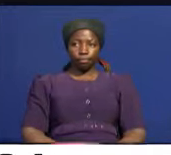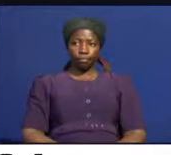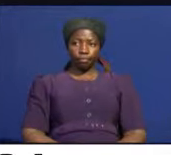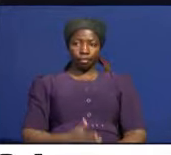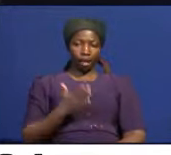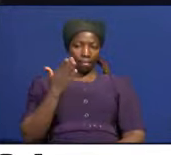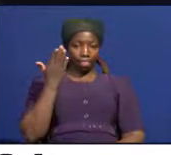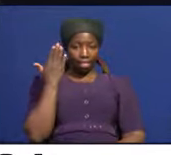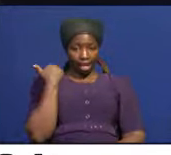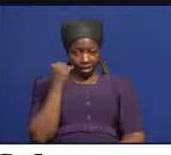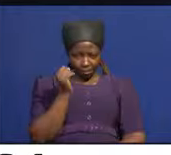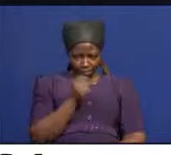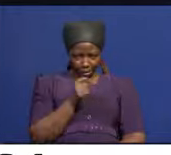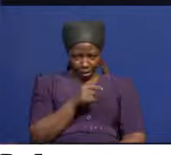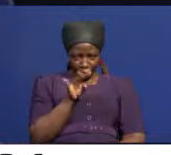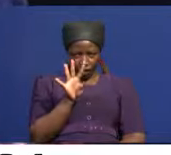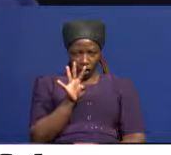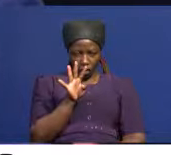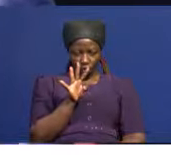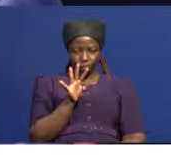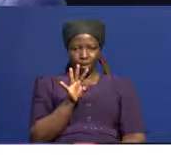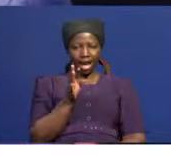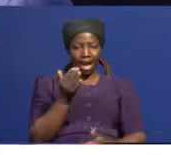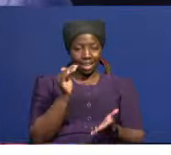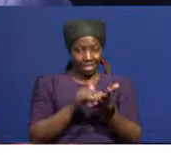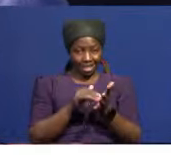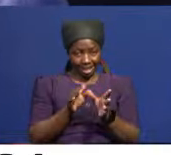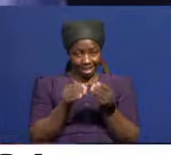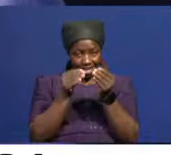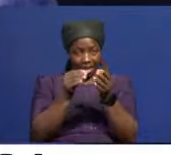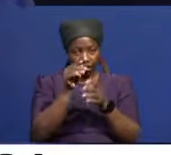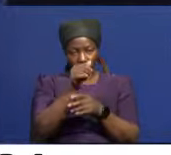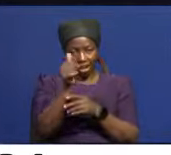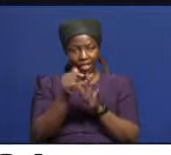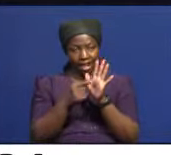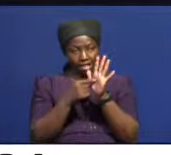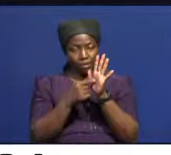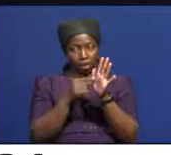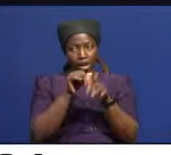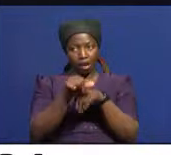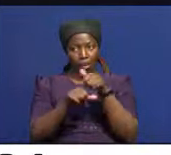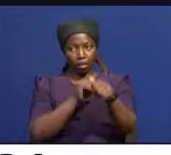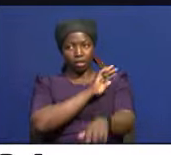In the last 4 months, again, if I give you another example of the power of